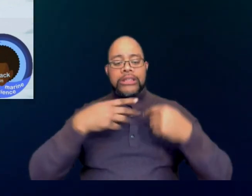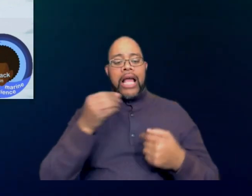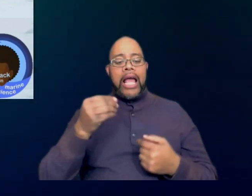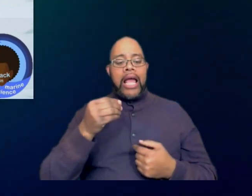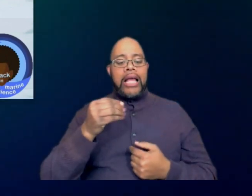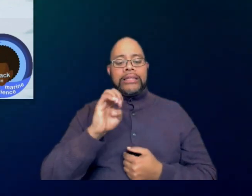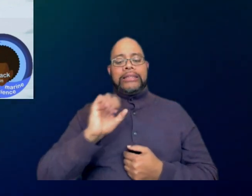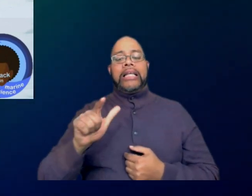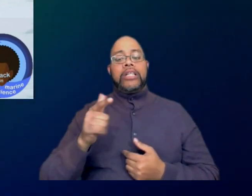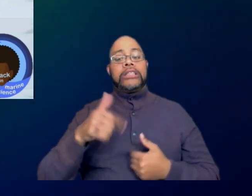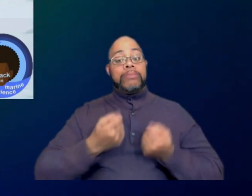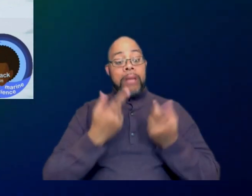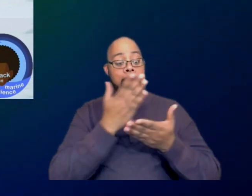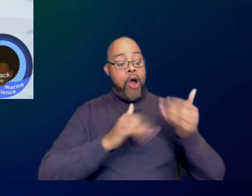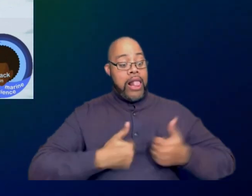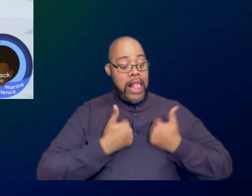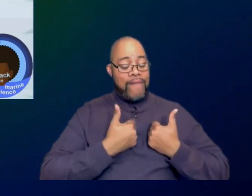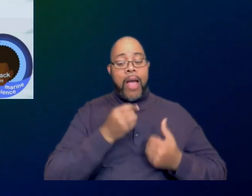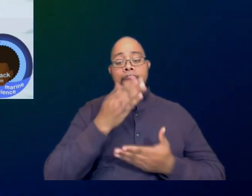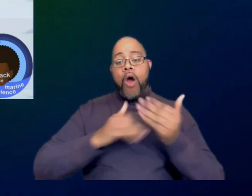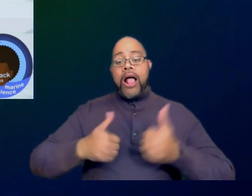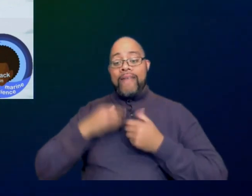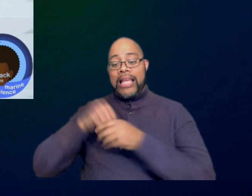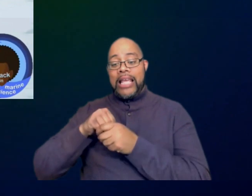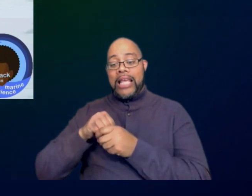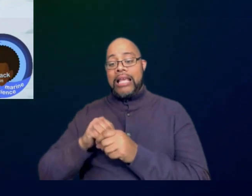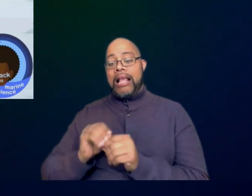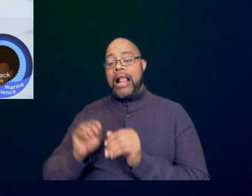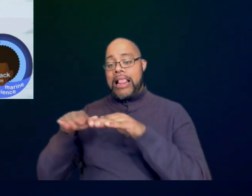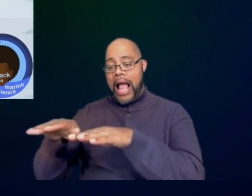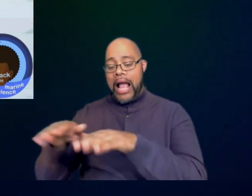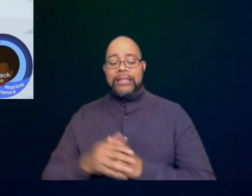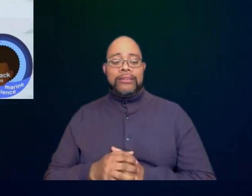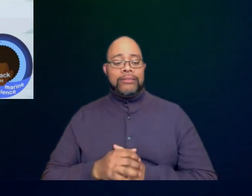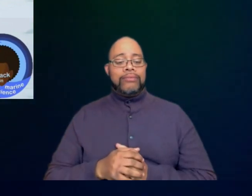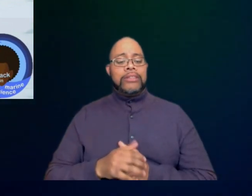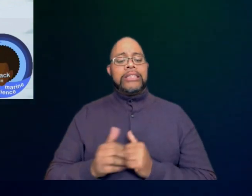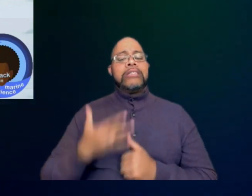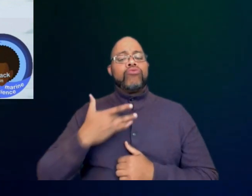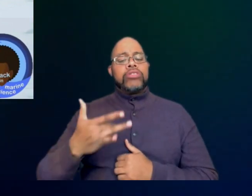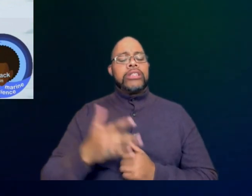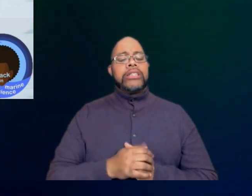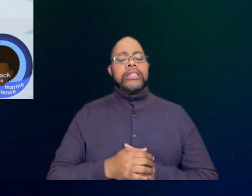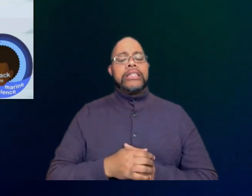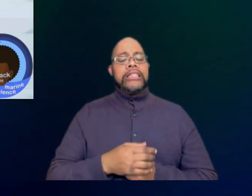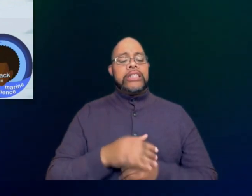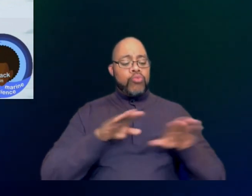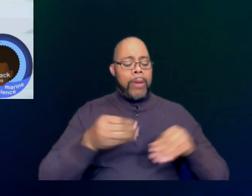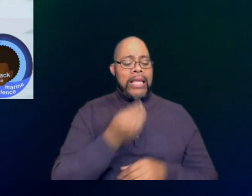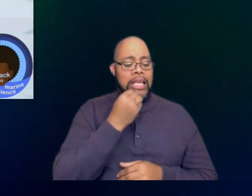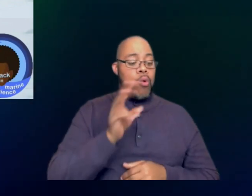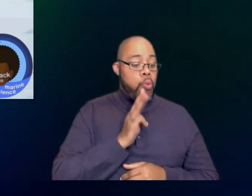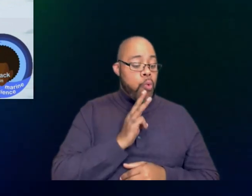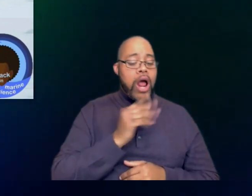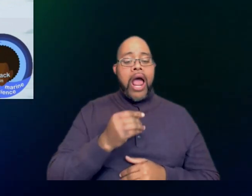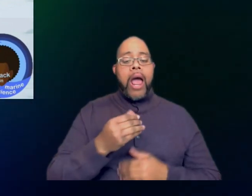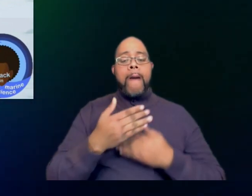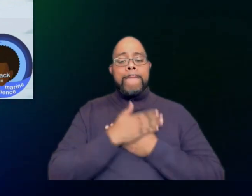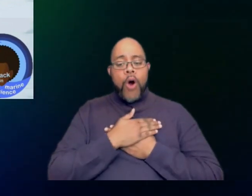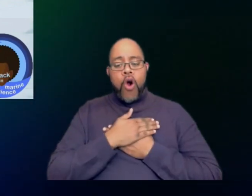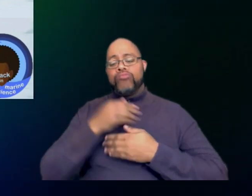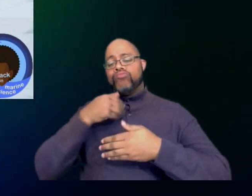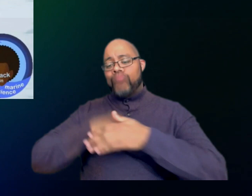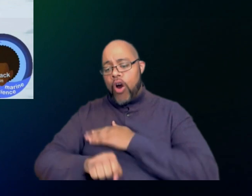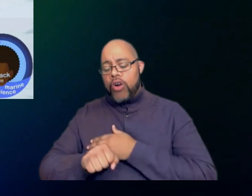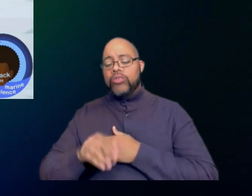seals. They spend part of their lives in water and part of their lives on land. They traditionally swim and eat in water and birth, rest,